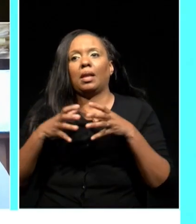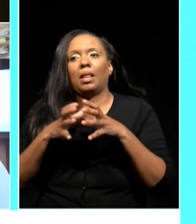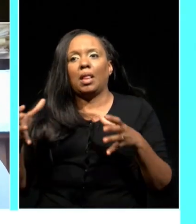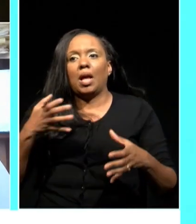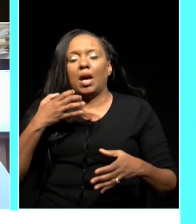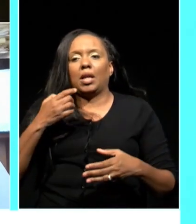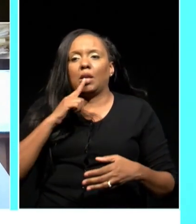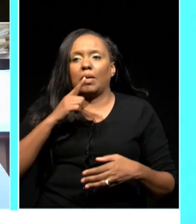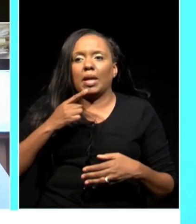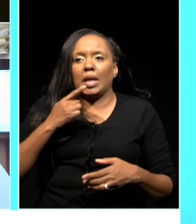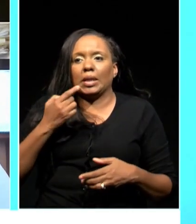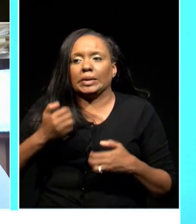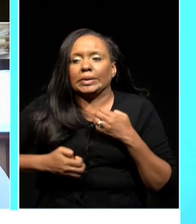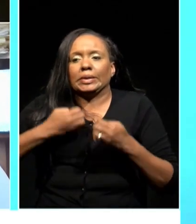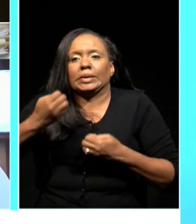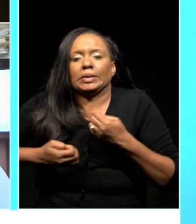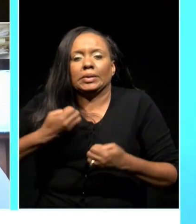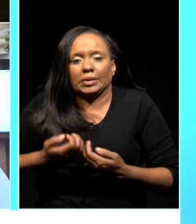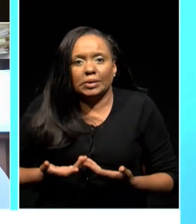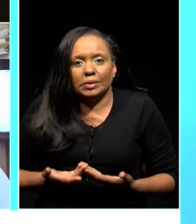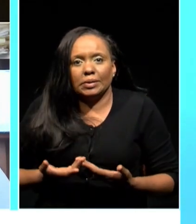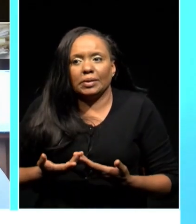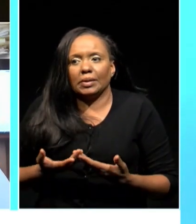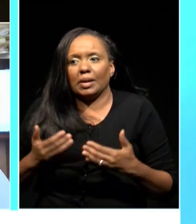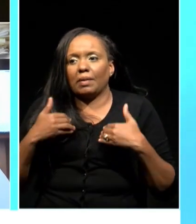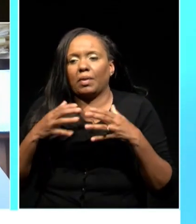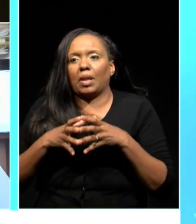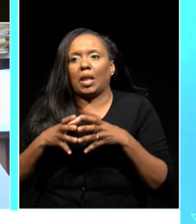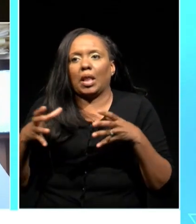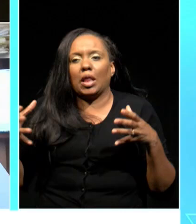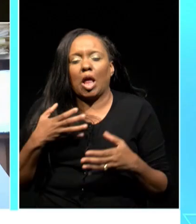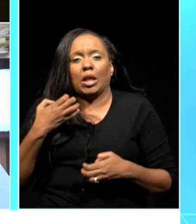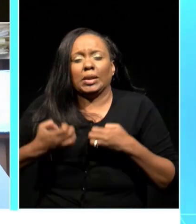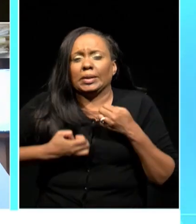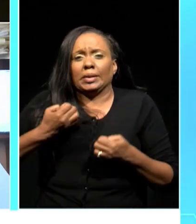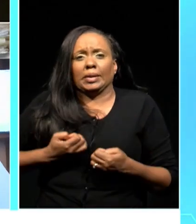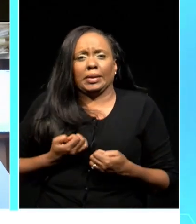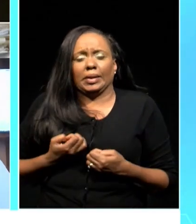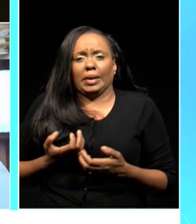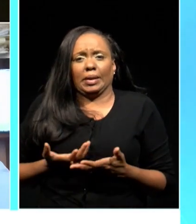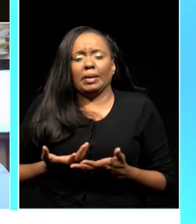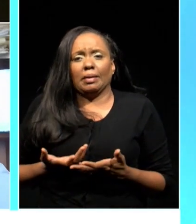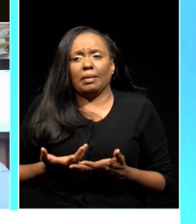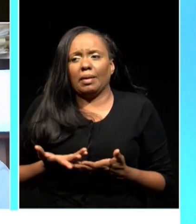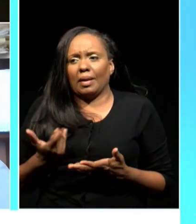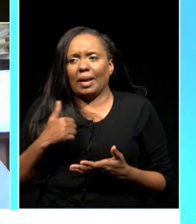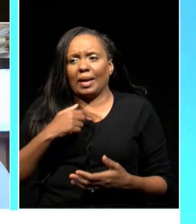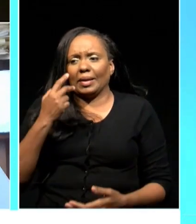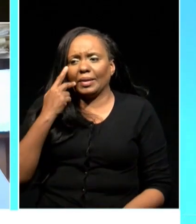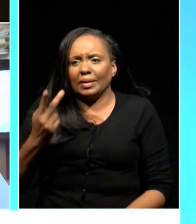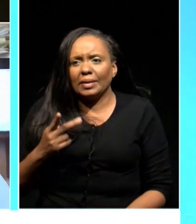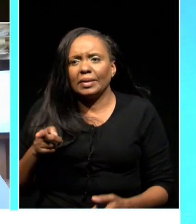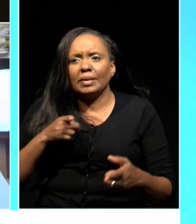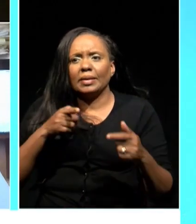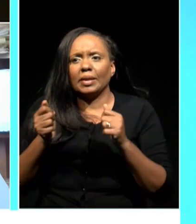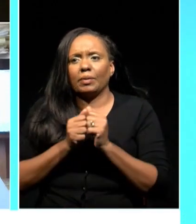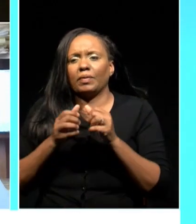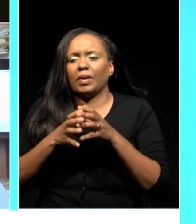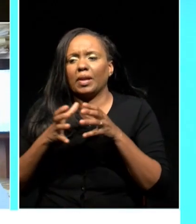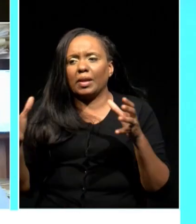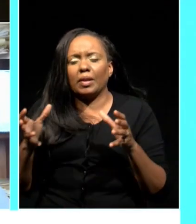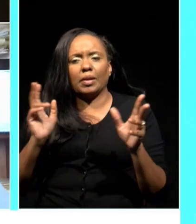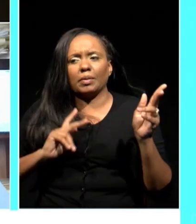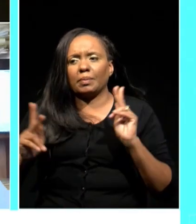another characteristic of leaders, that they have tremendous energy. And I've seen that in dealing with a number of them. that